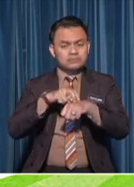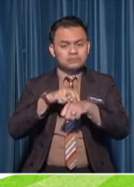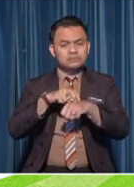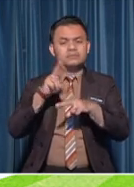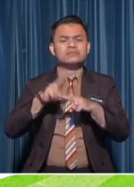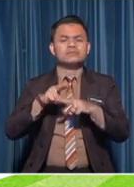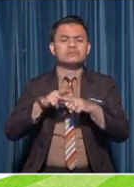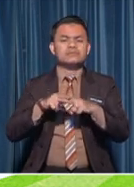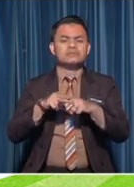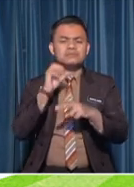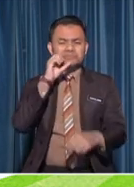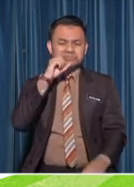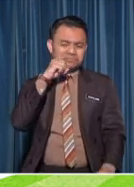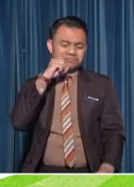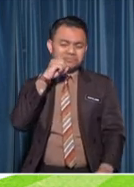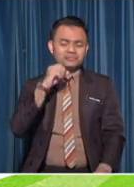sour?